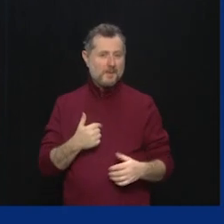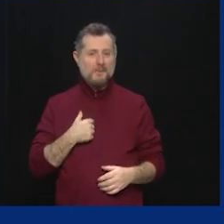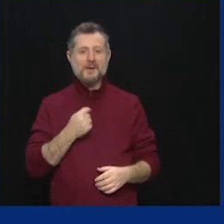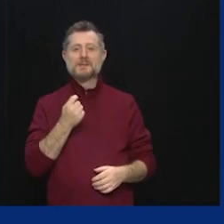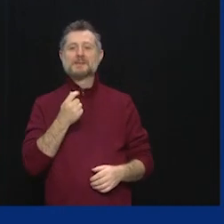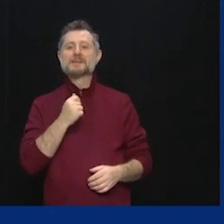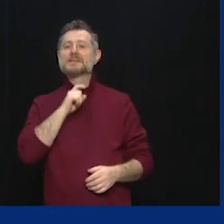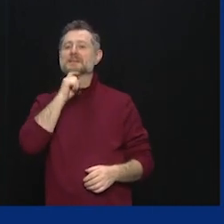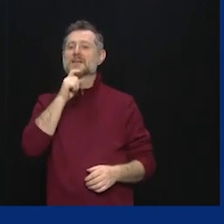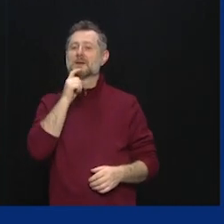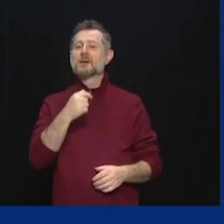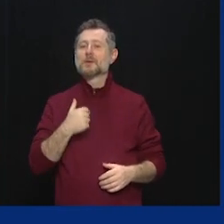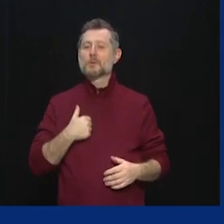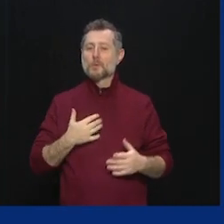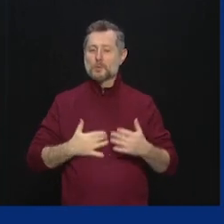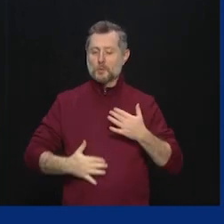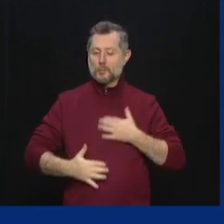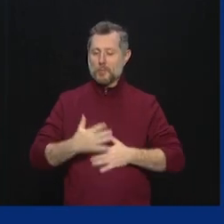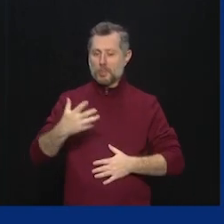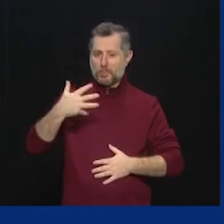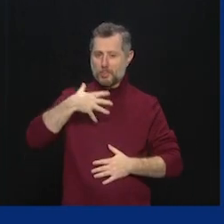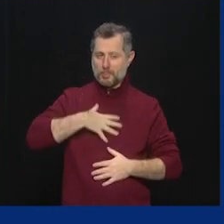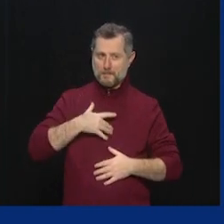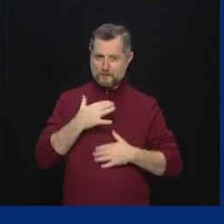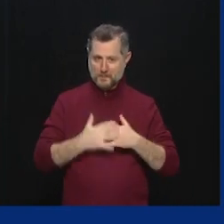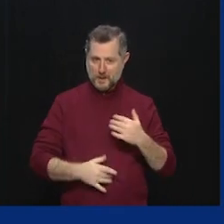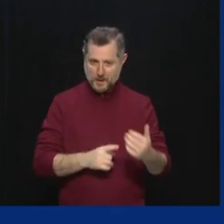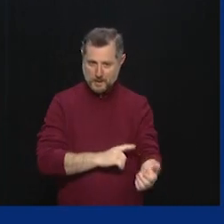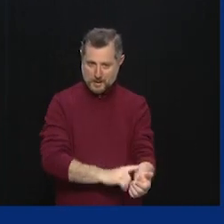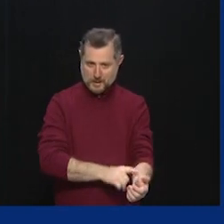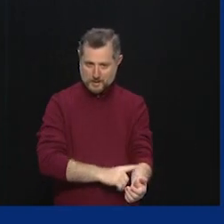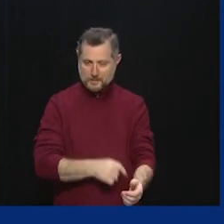my family, so I love labor. Thank you.